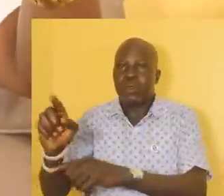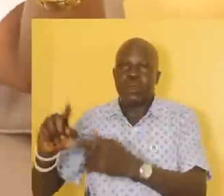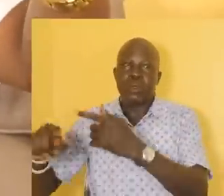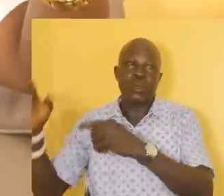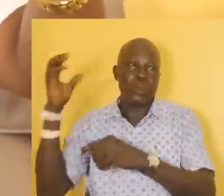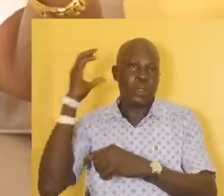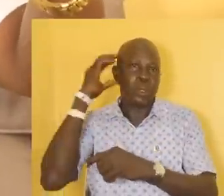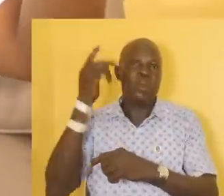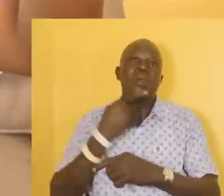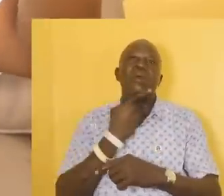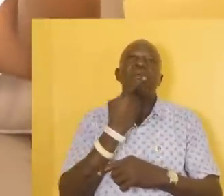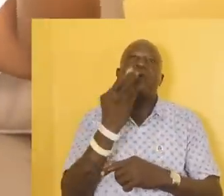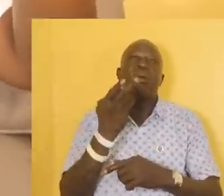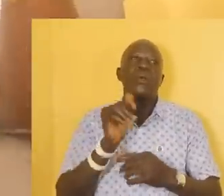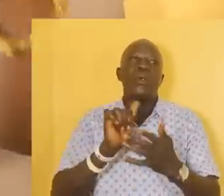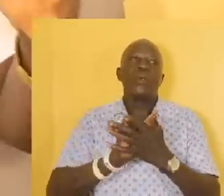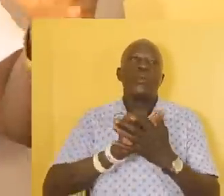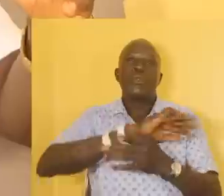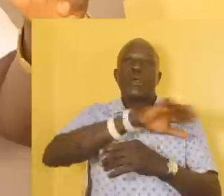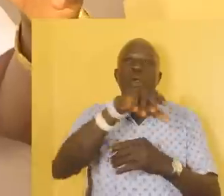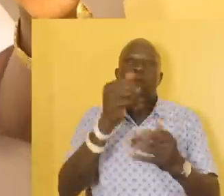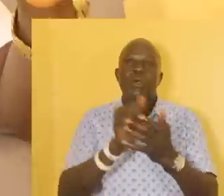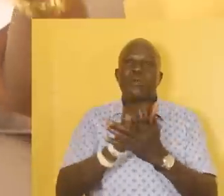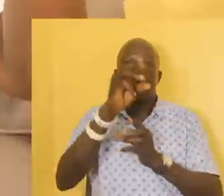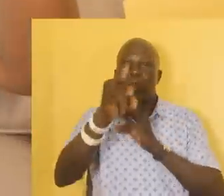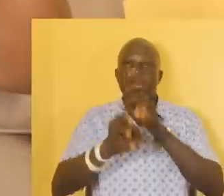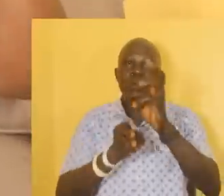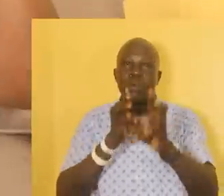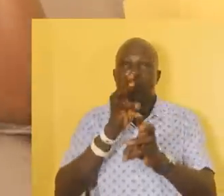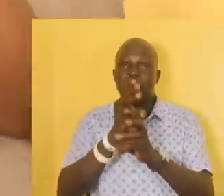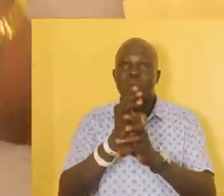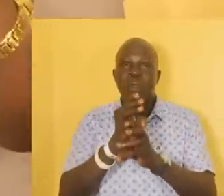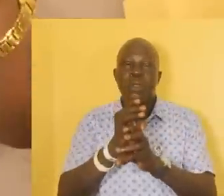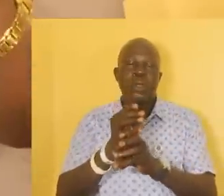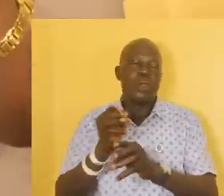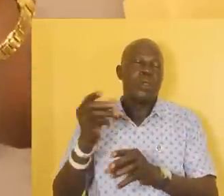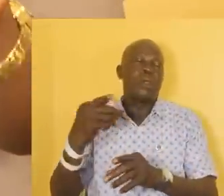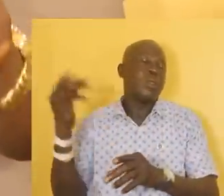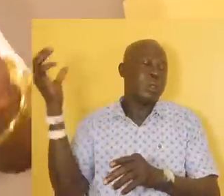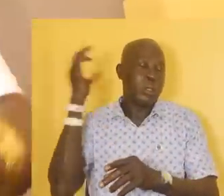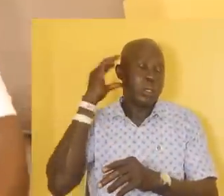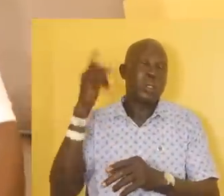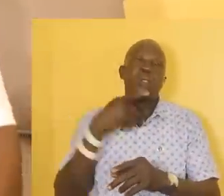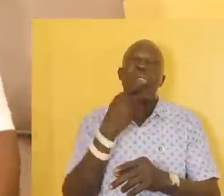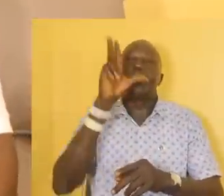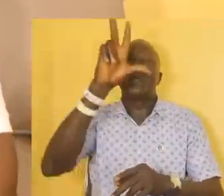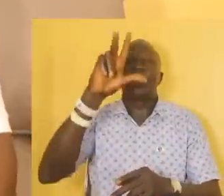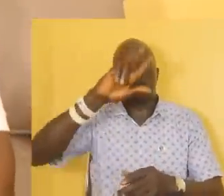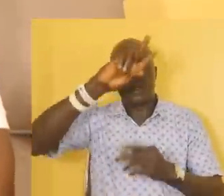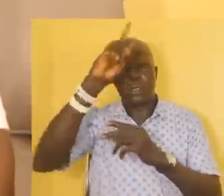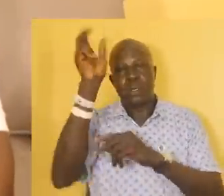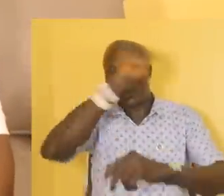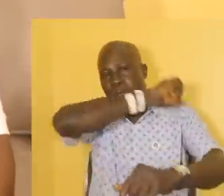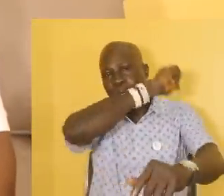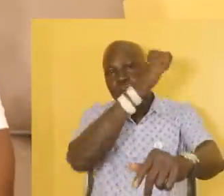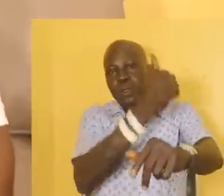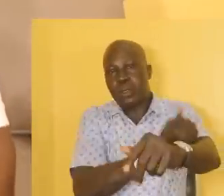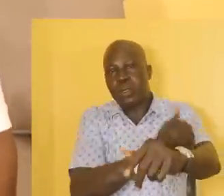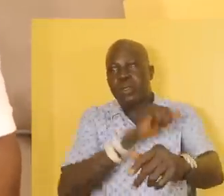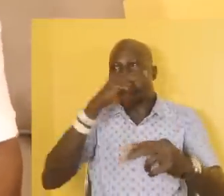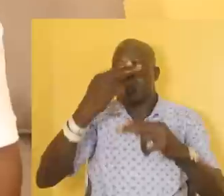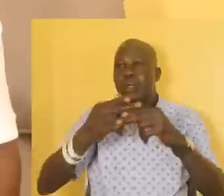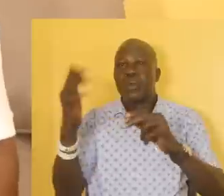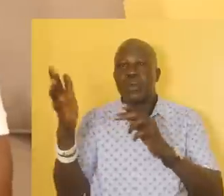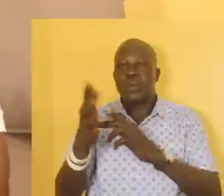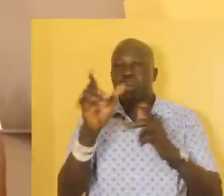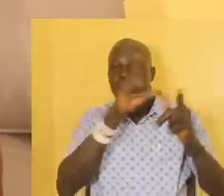me hearing my voice jadu agbaye all over the world ba se meta ye hear these three authorities ni oruko oluwa in the